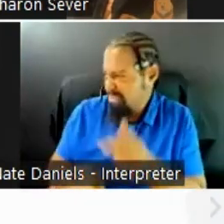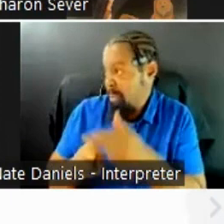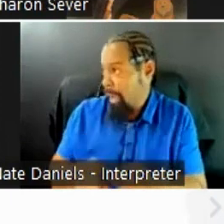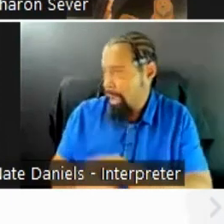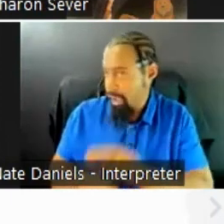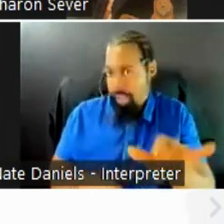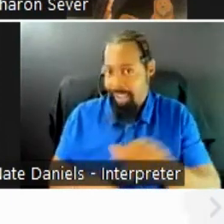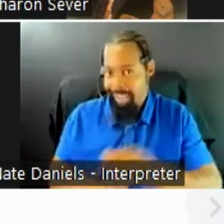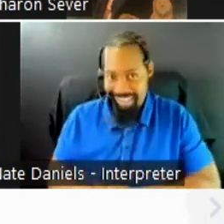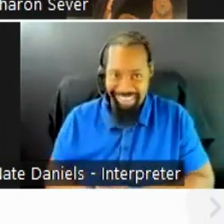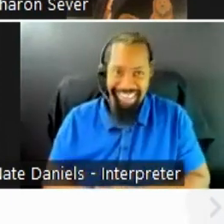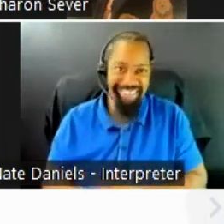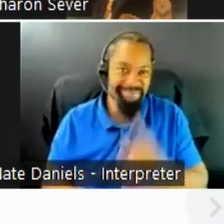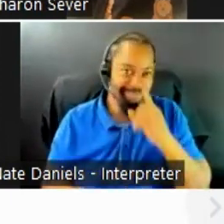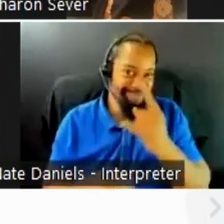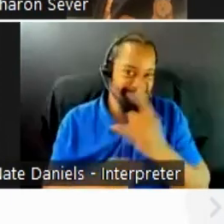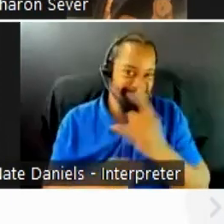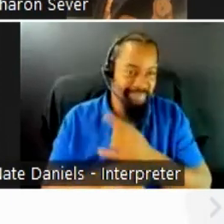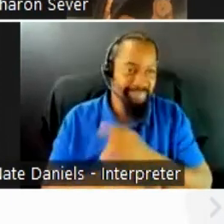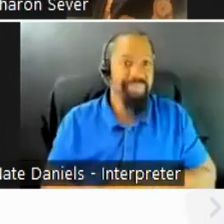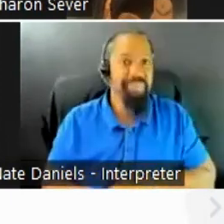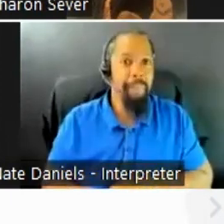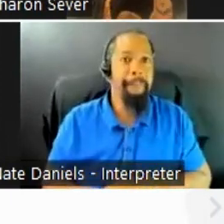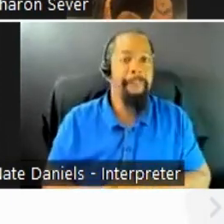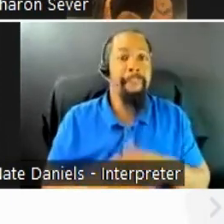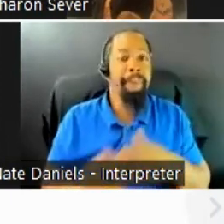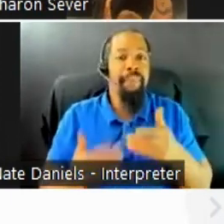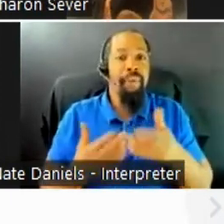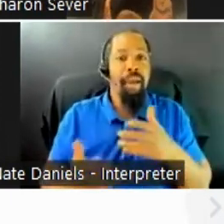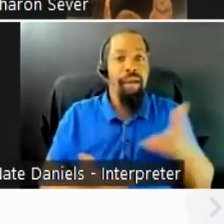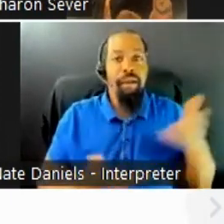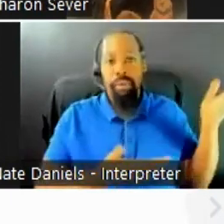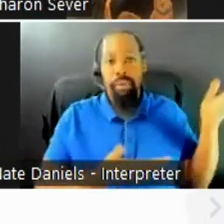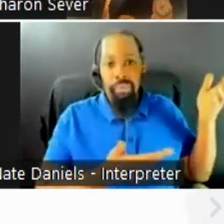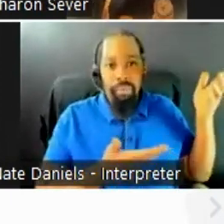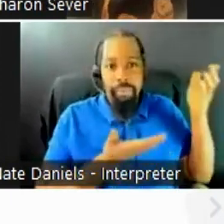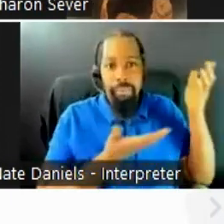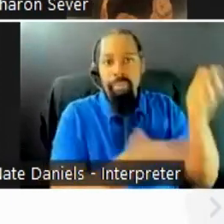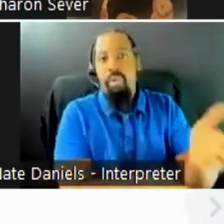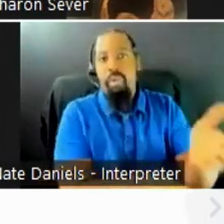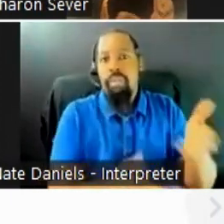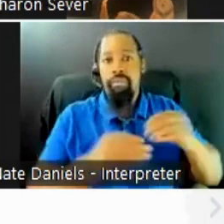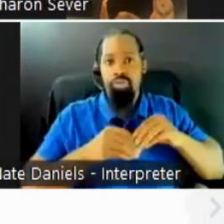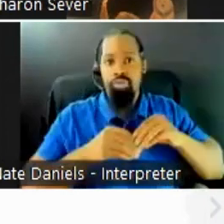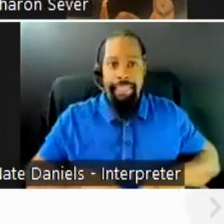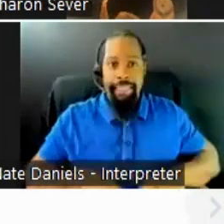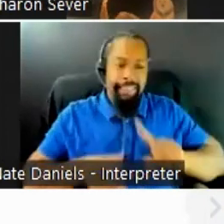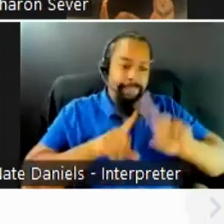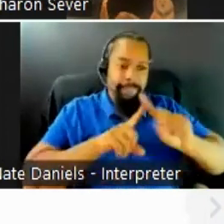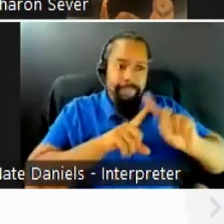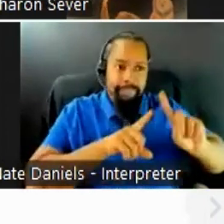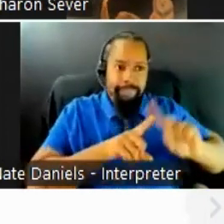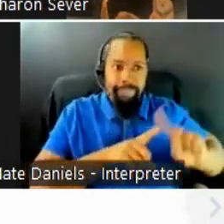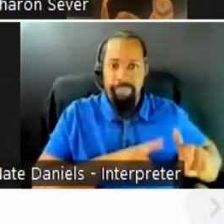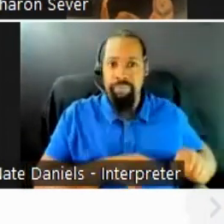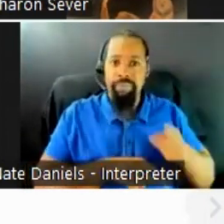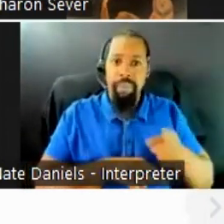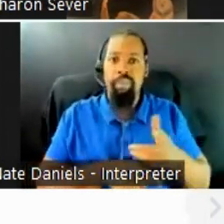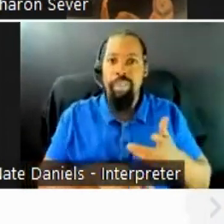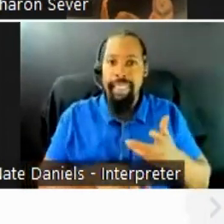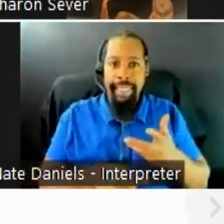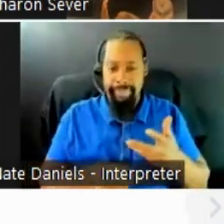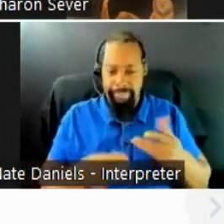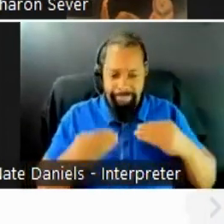So we brought all the dresses and she tried them on. And